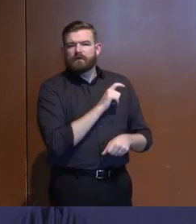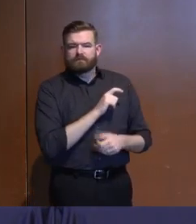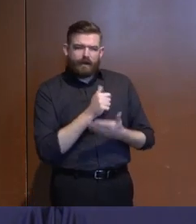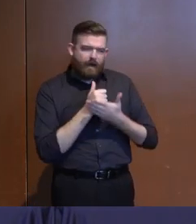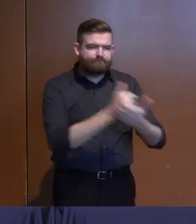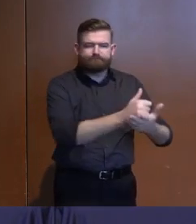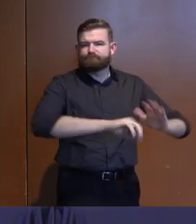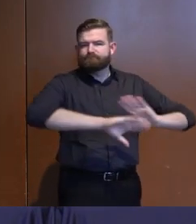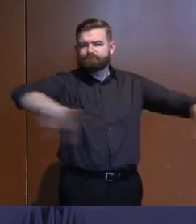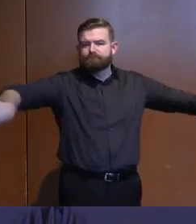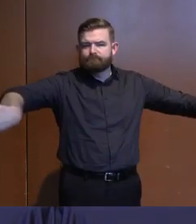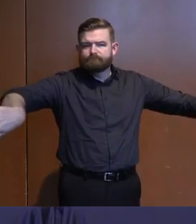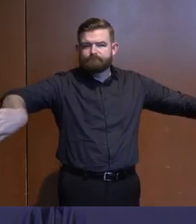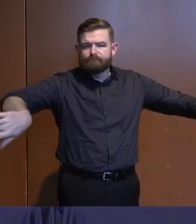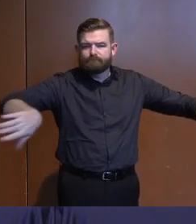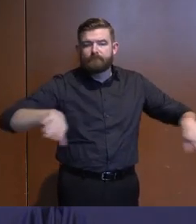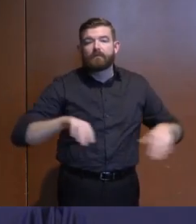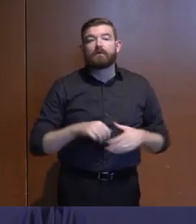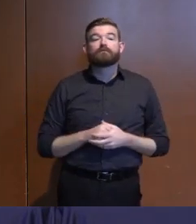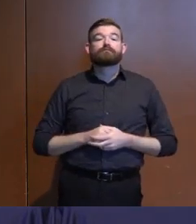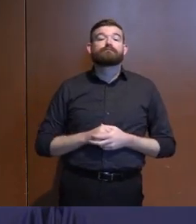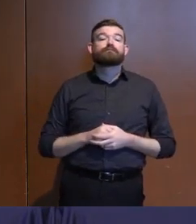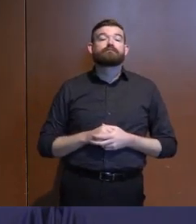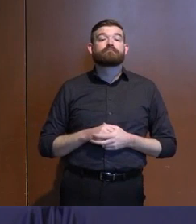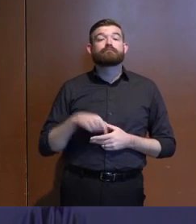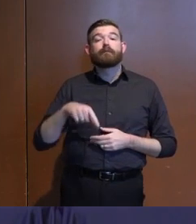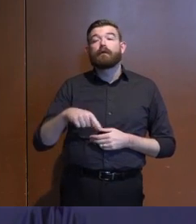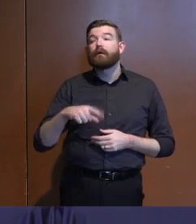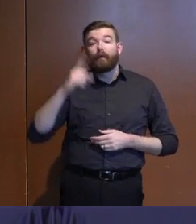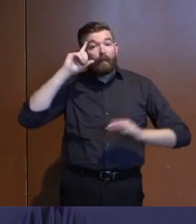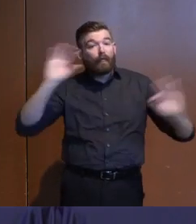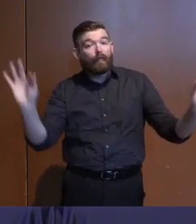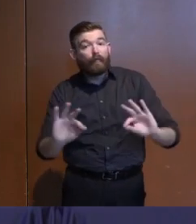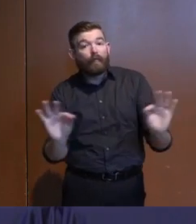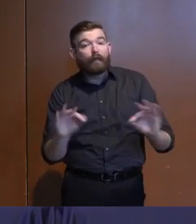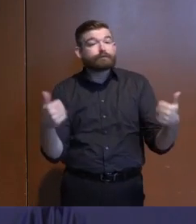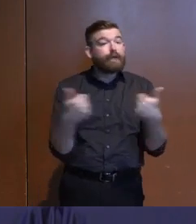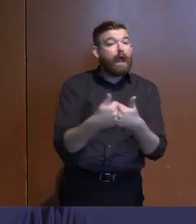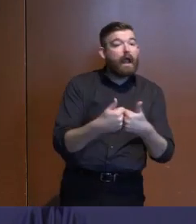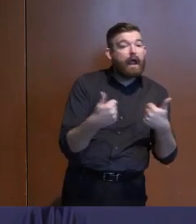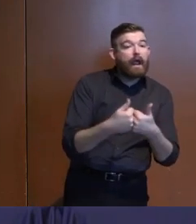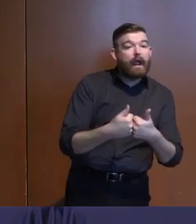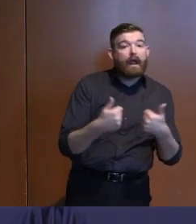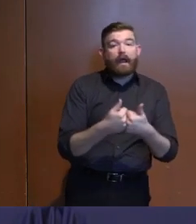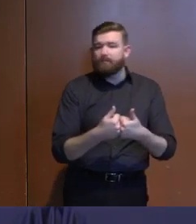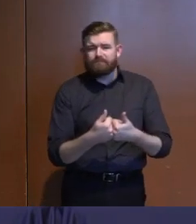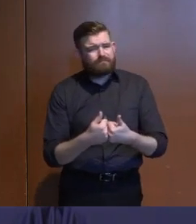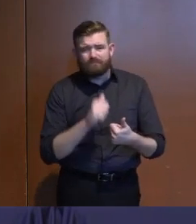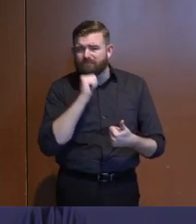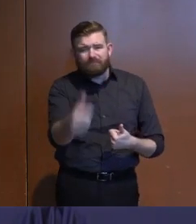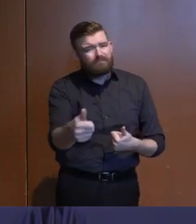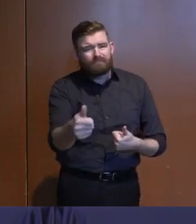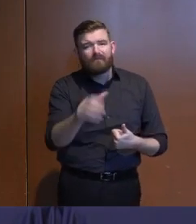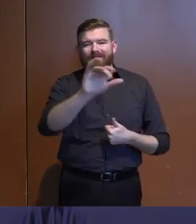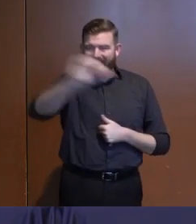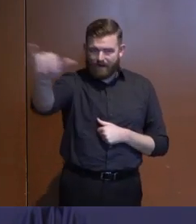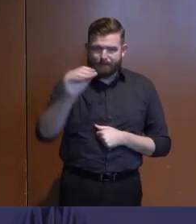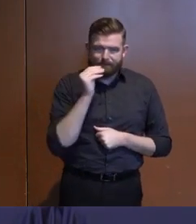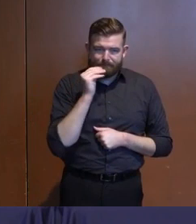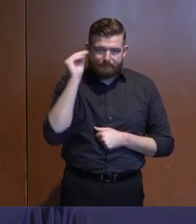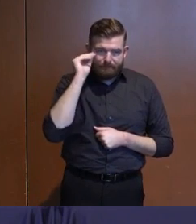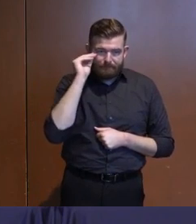not a game. It is critical that you stay at home unless you absolutely need to go out, or because we